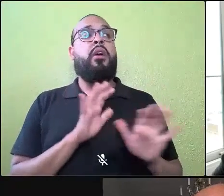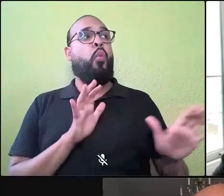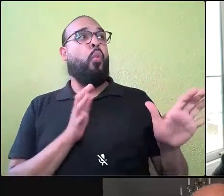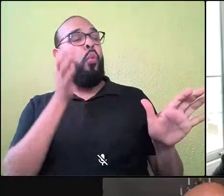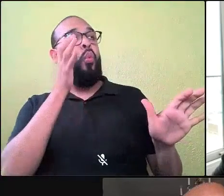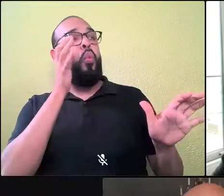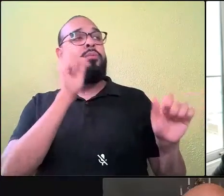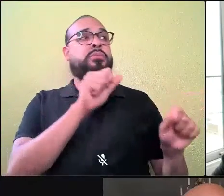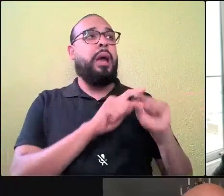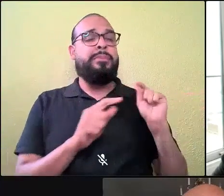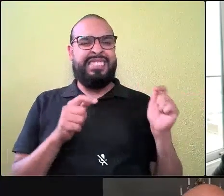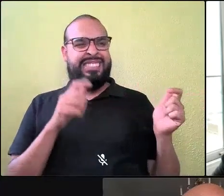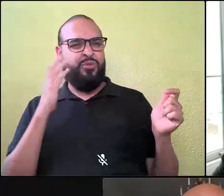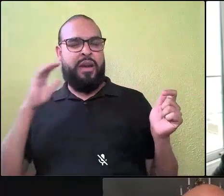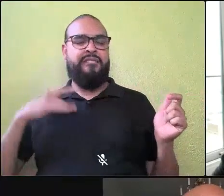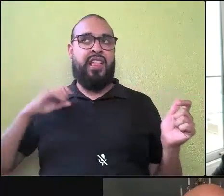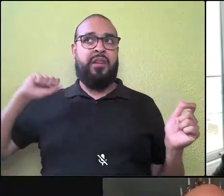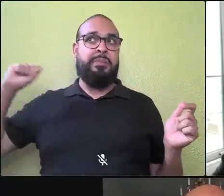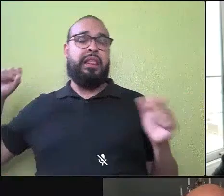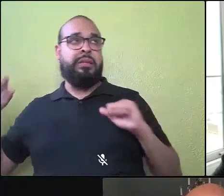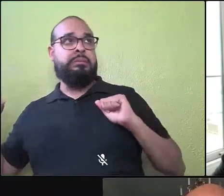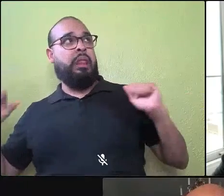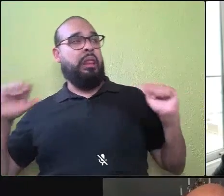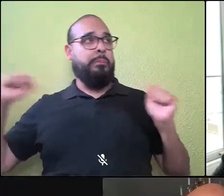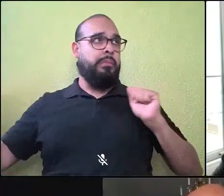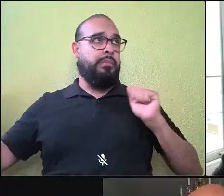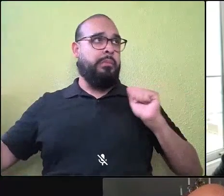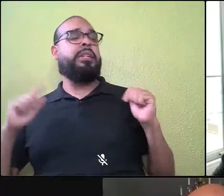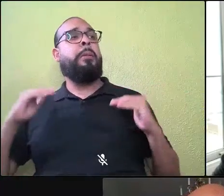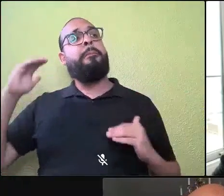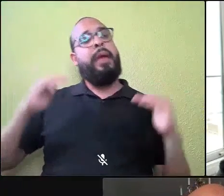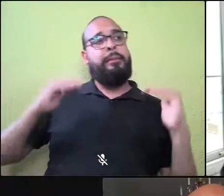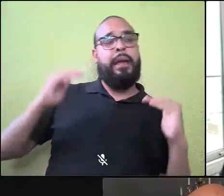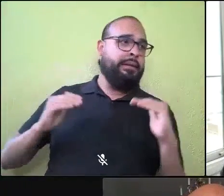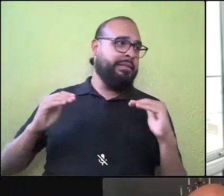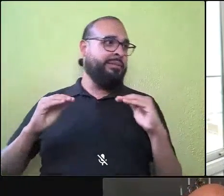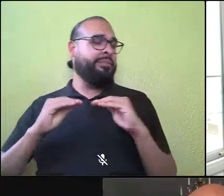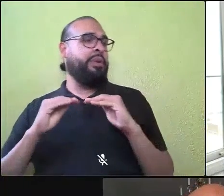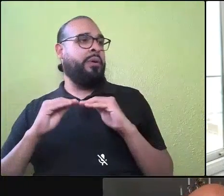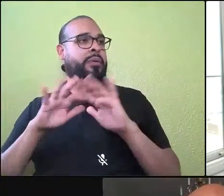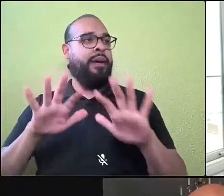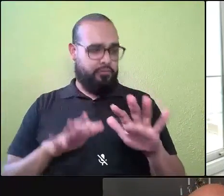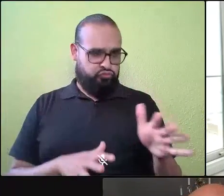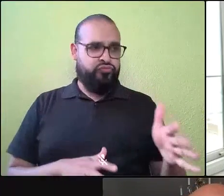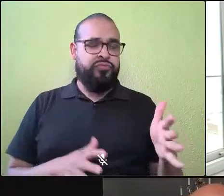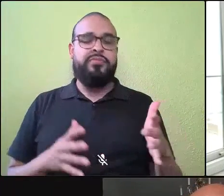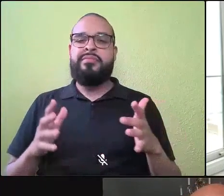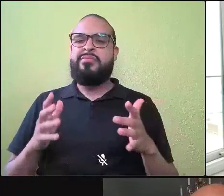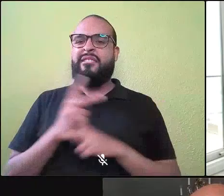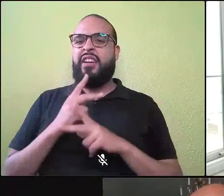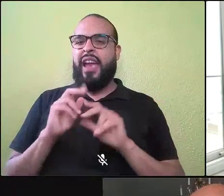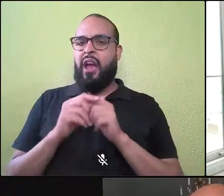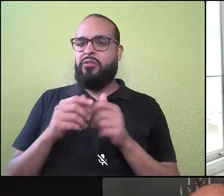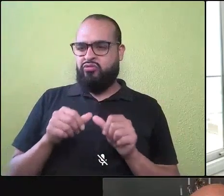battle and you're constantly sort of like pouring into other people. And I haven't really figured all of those things out. But I think sort of having a